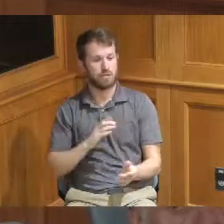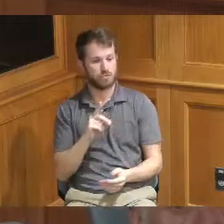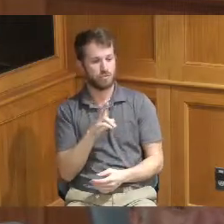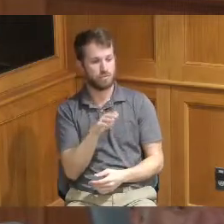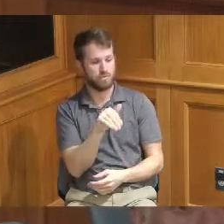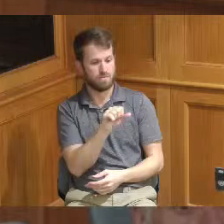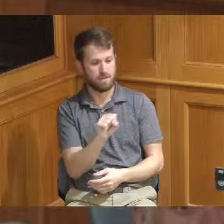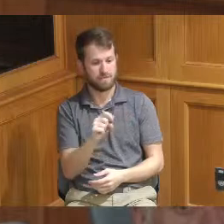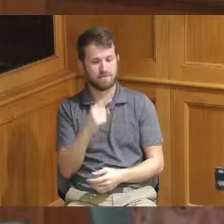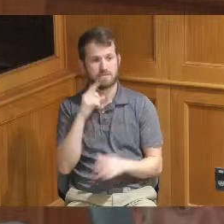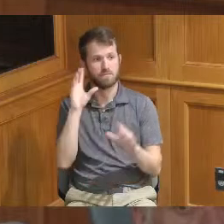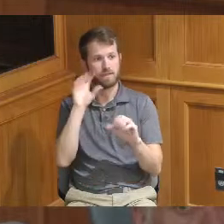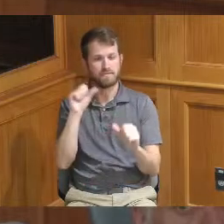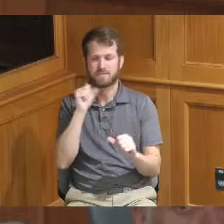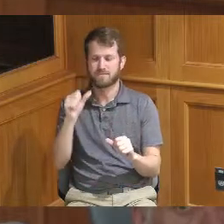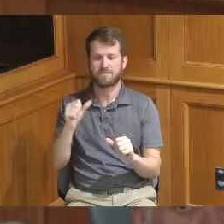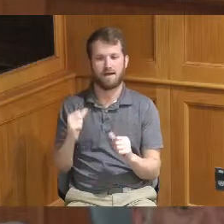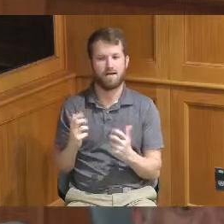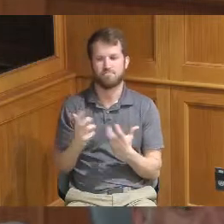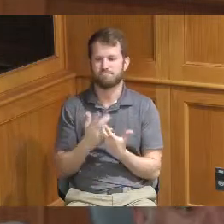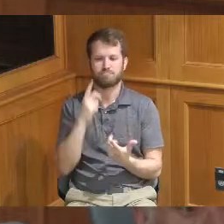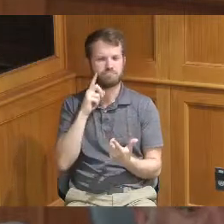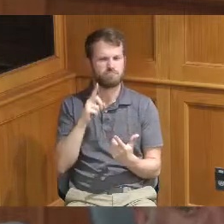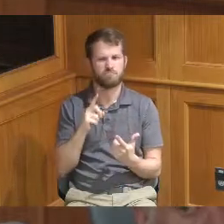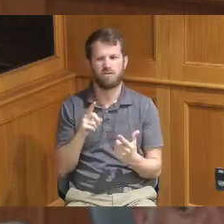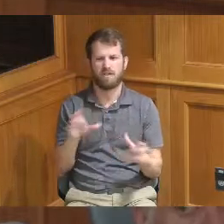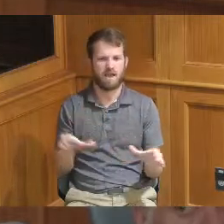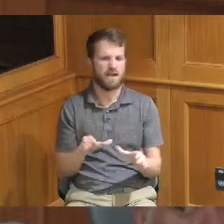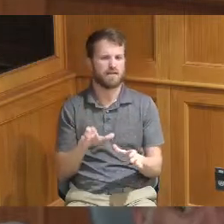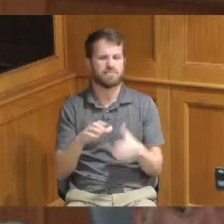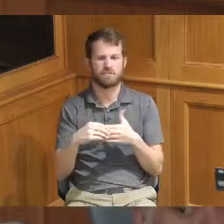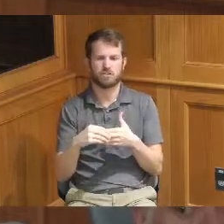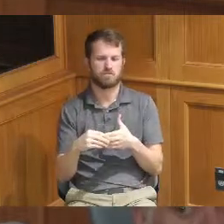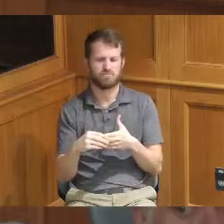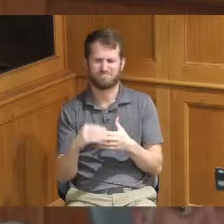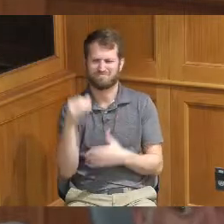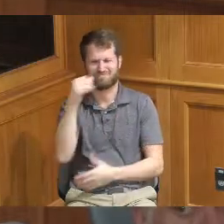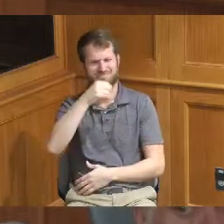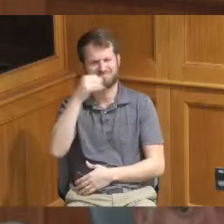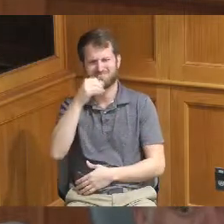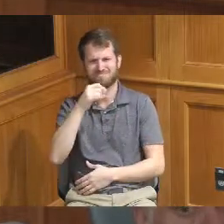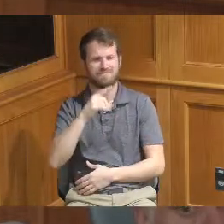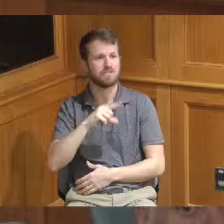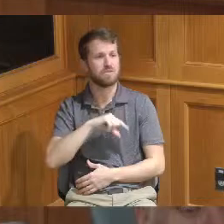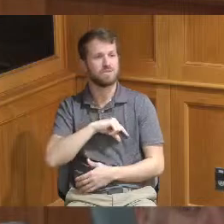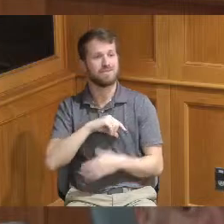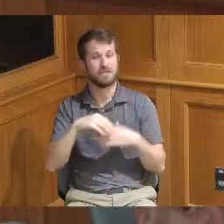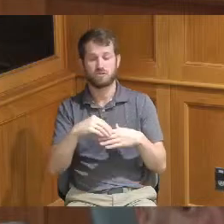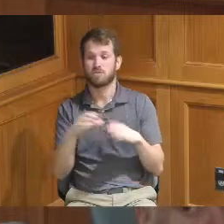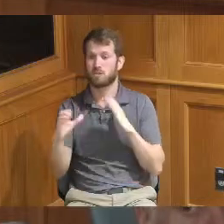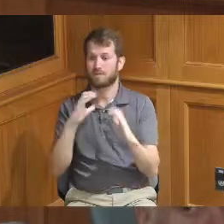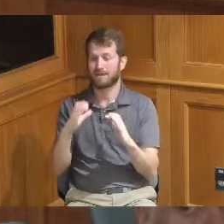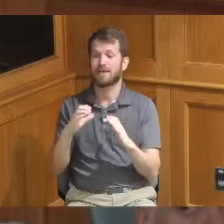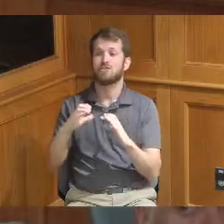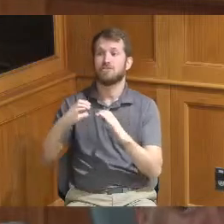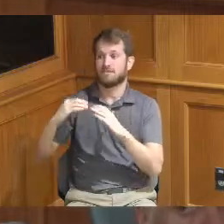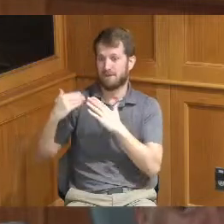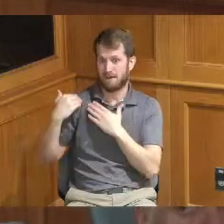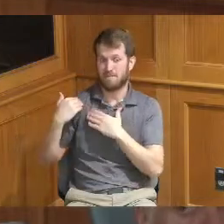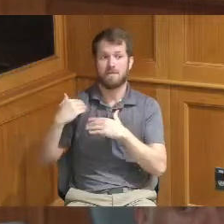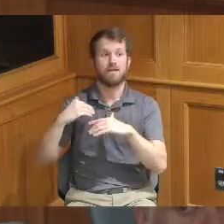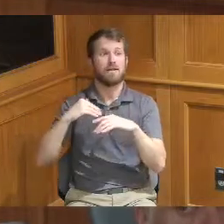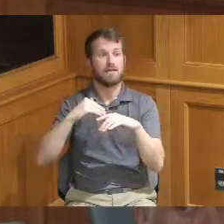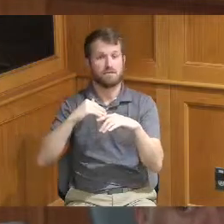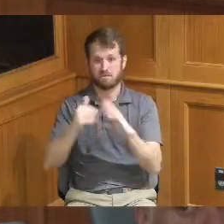Madam President is unfit due to lack of leadership is simply ludicrous. The qualities of good leadership is communication, accountability, confidence,